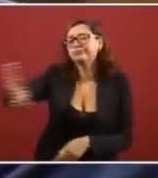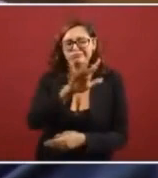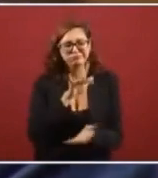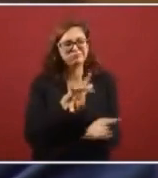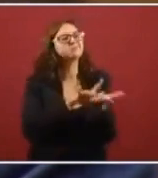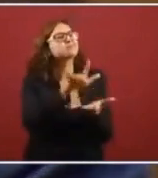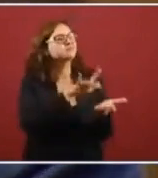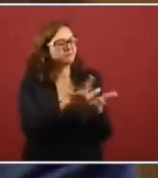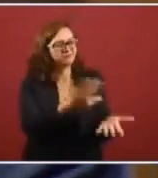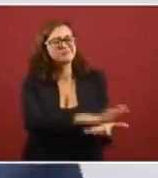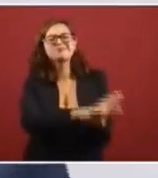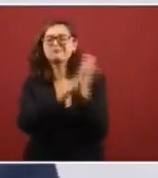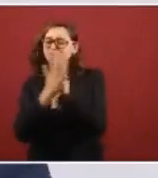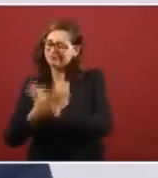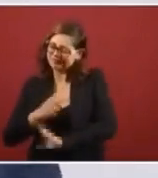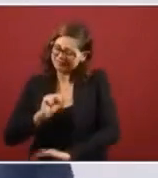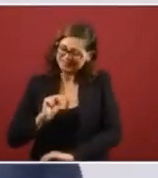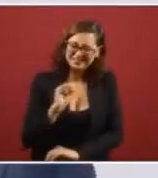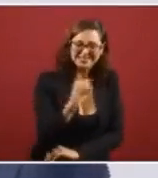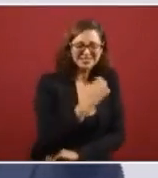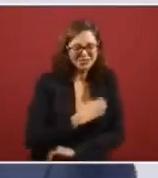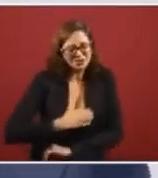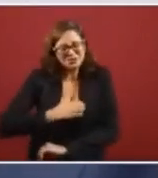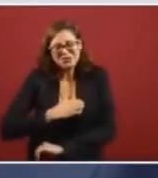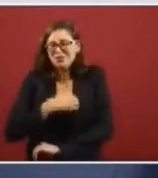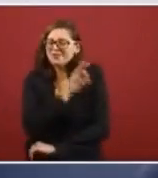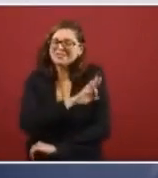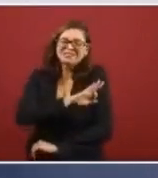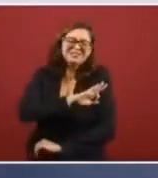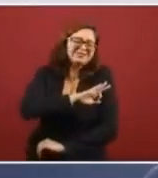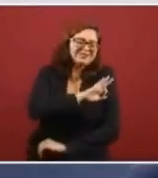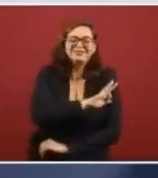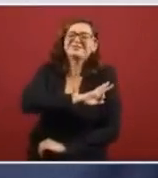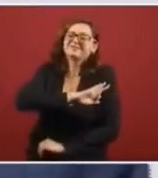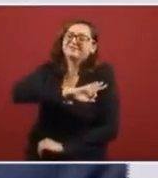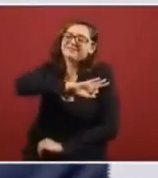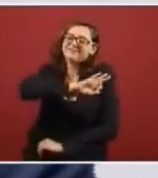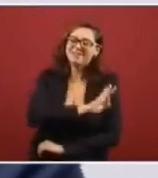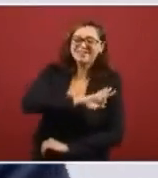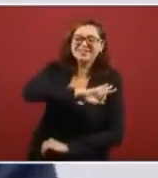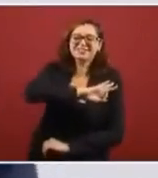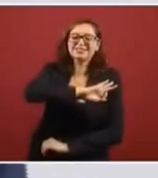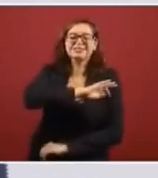transformation and they're happy and they're happy happy happy